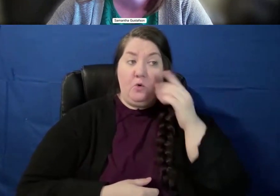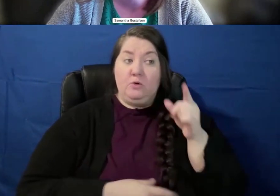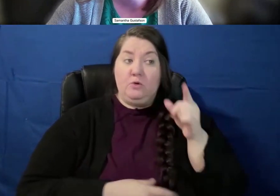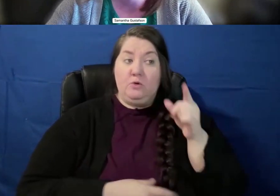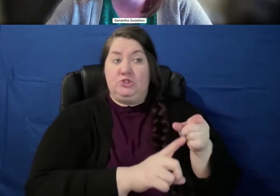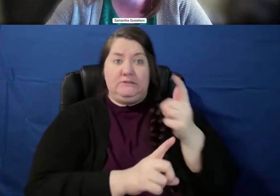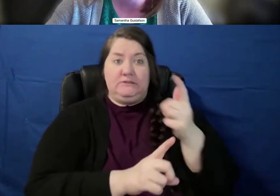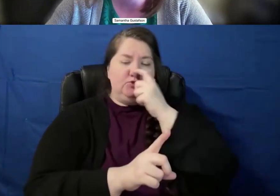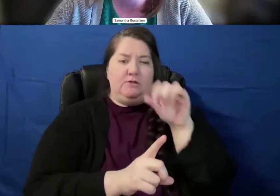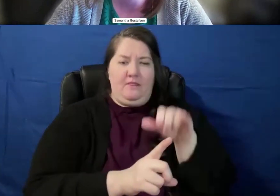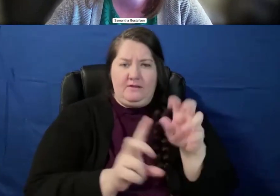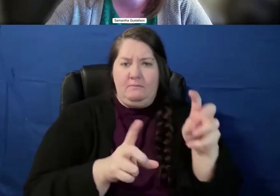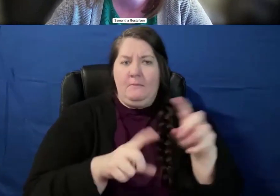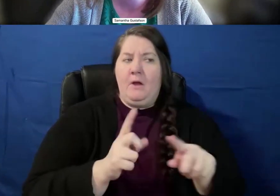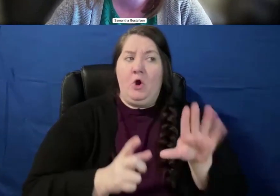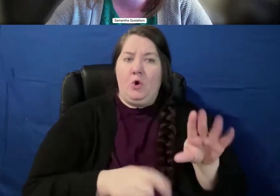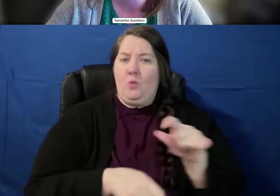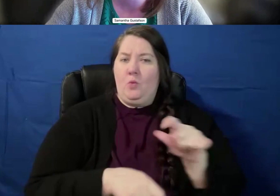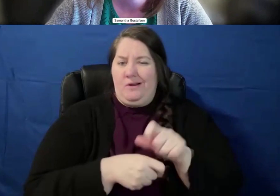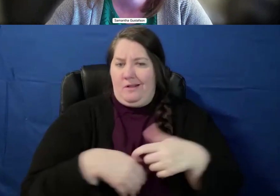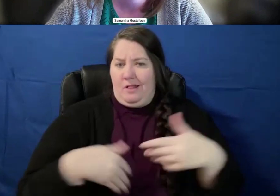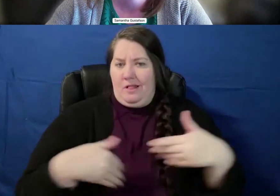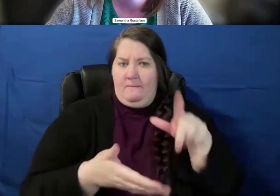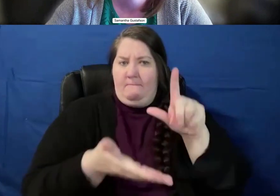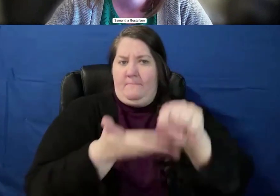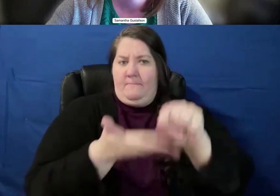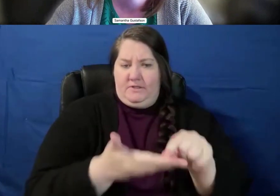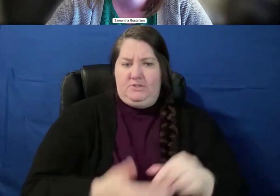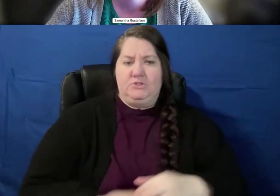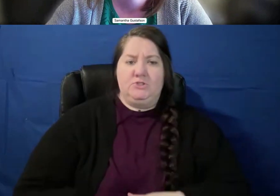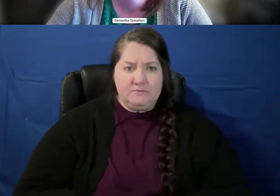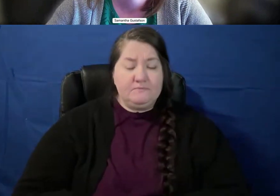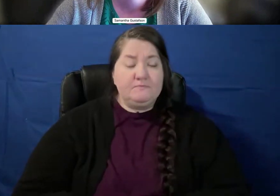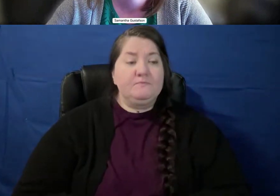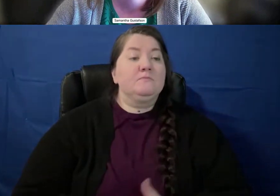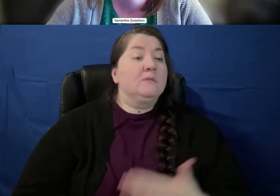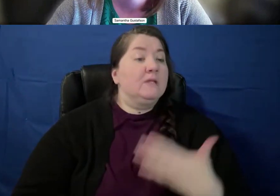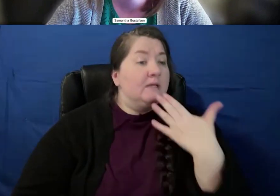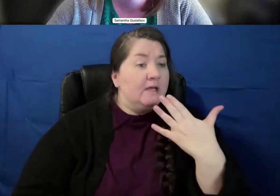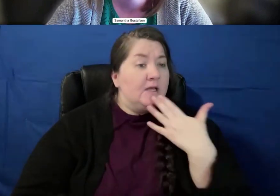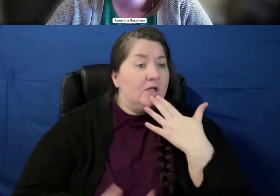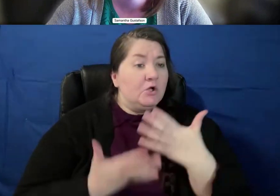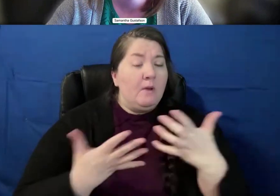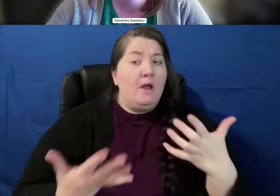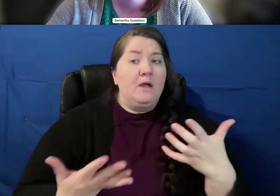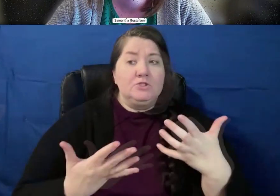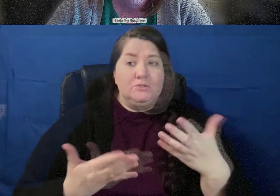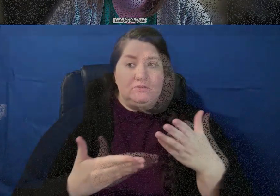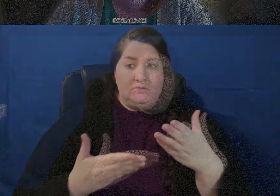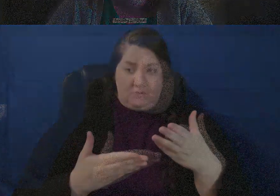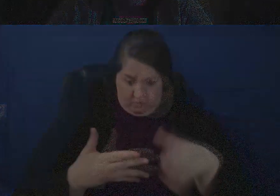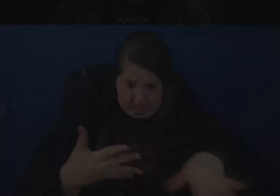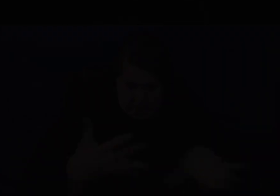in, but it's not published yet. Thank you so much. That brings us to our break.